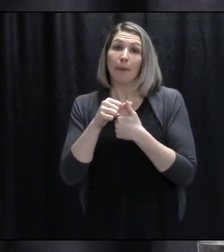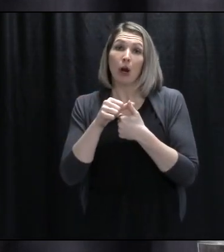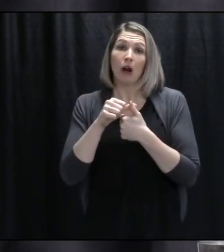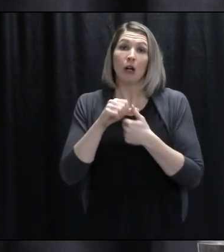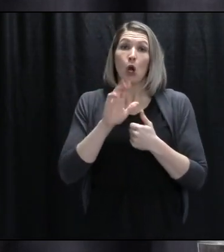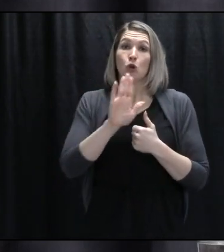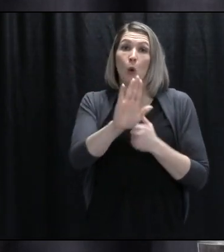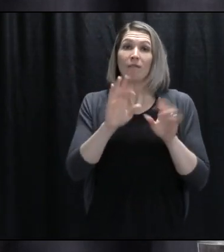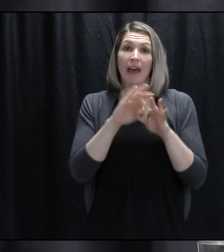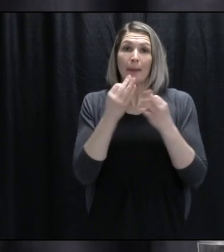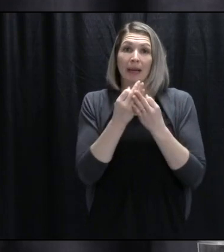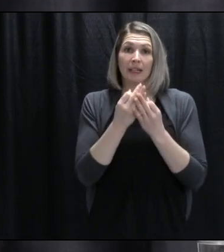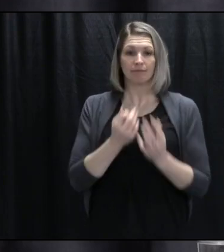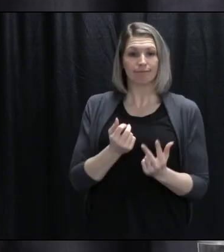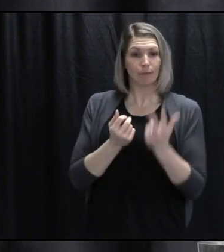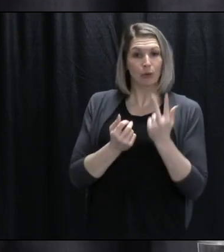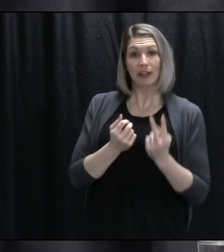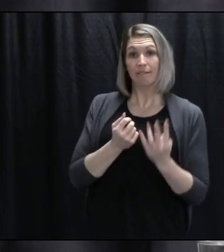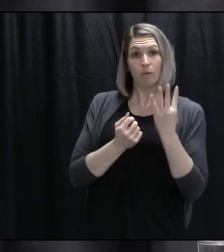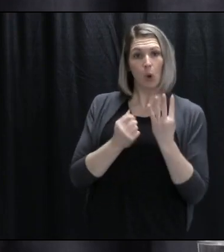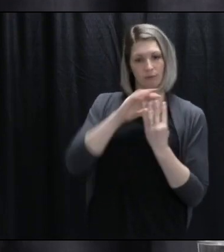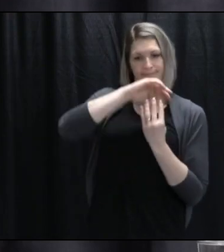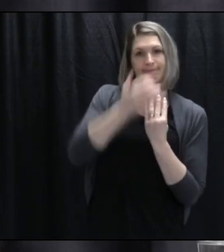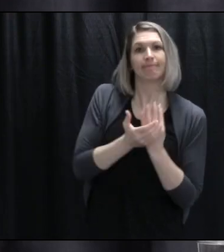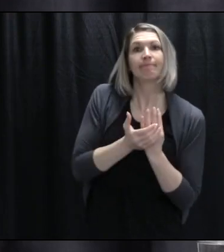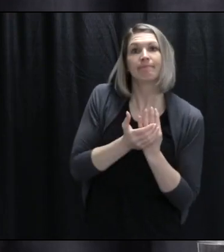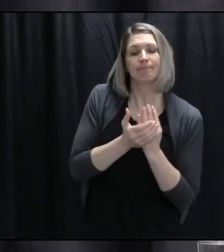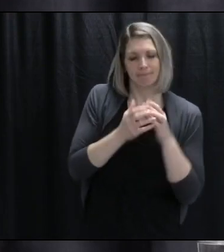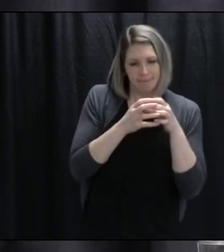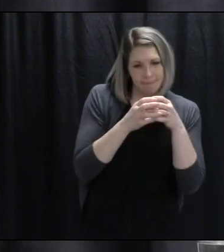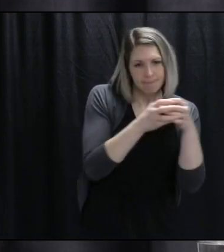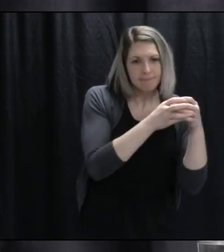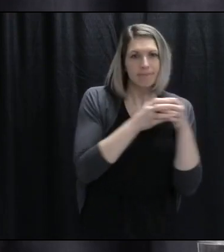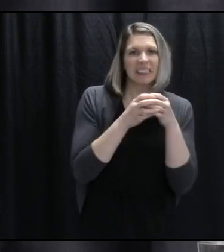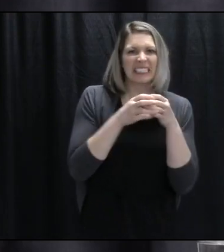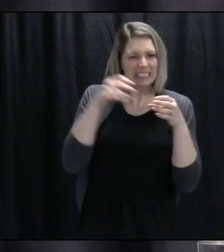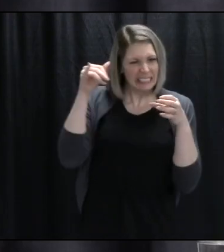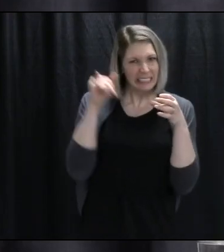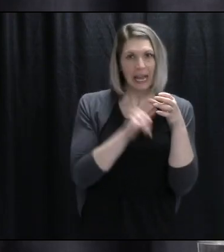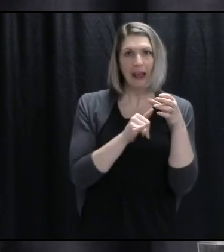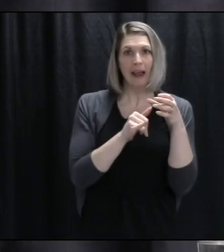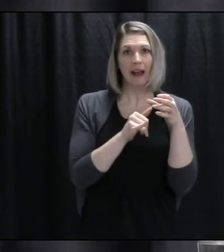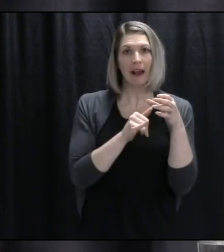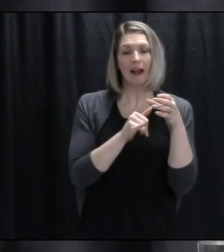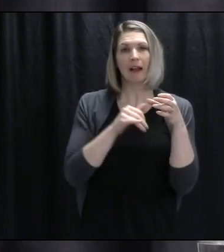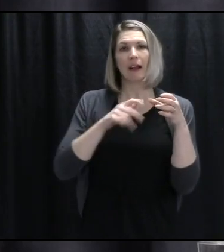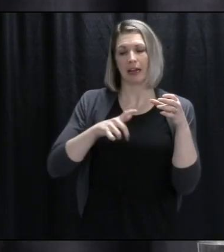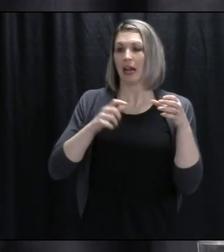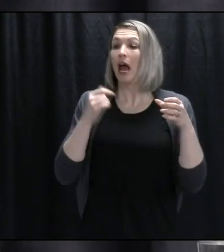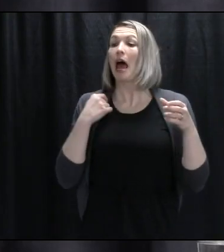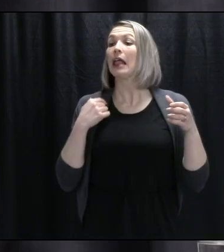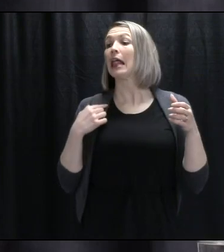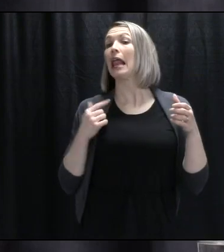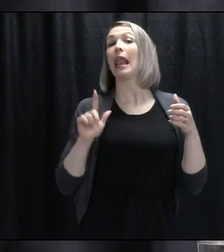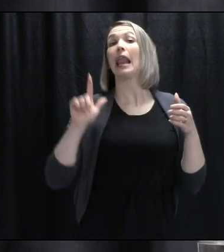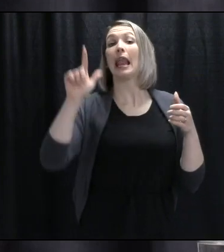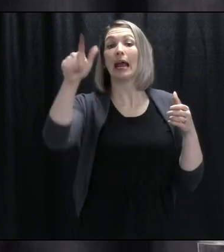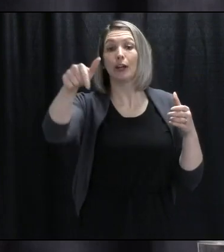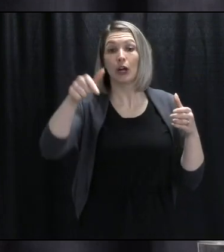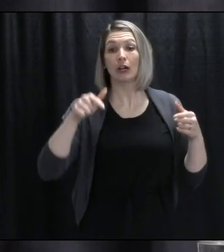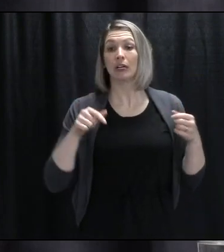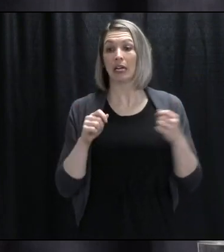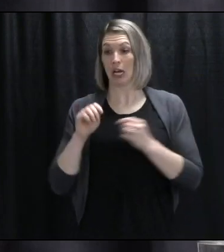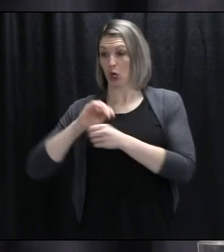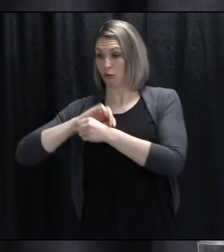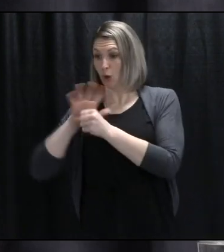else's. And by doing that, we can push this disease down the road, and when it does come, it will come in numbers that we